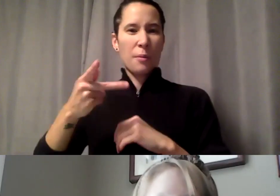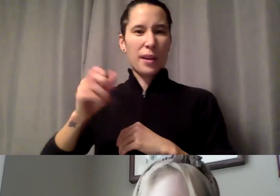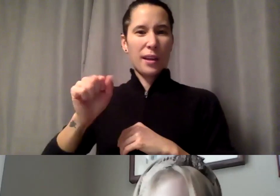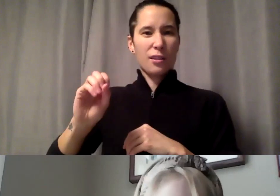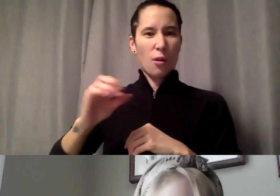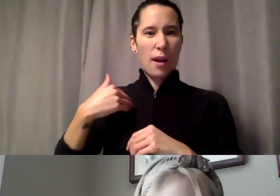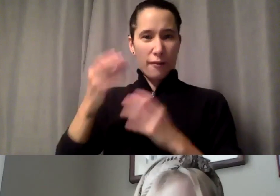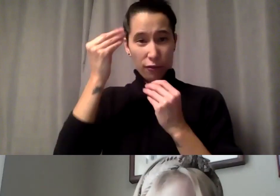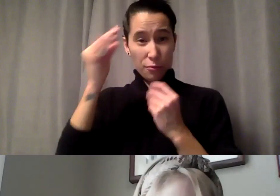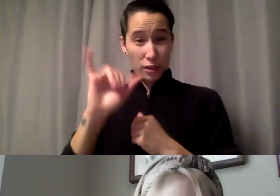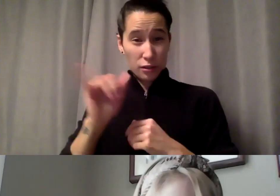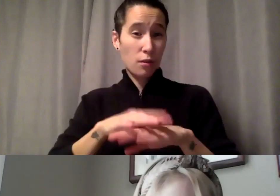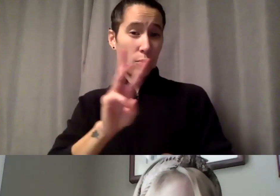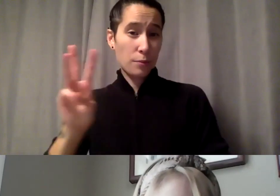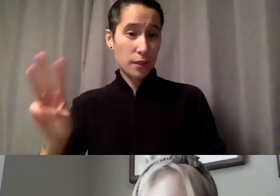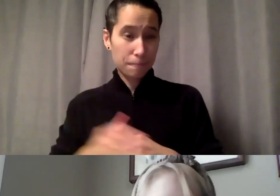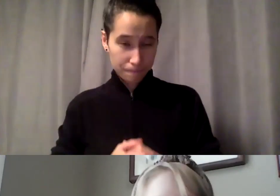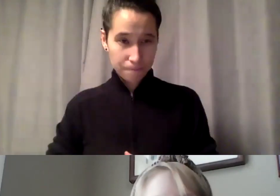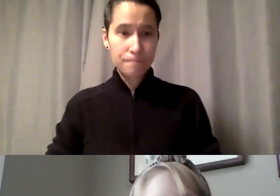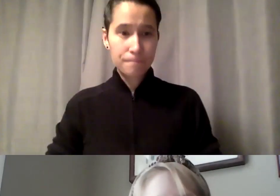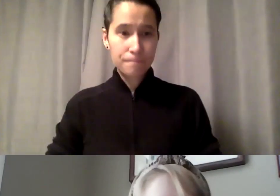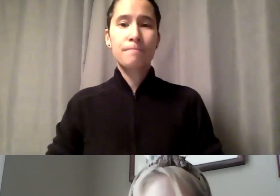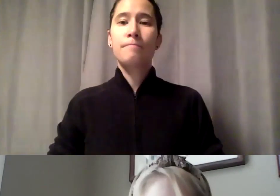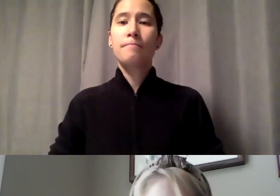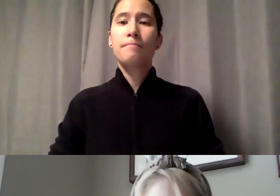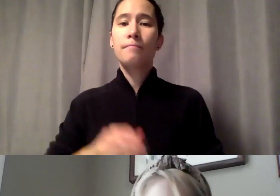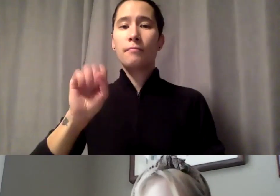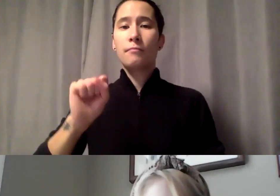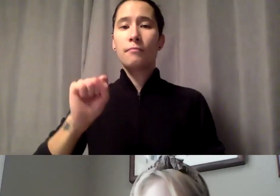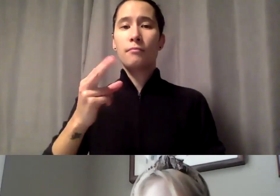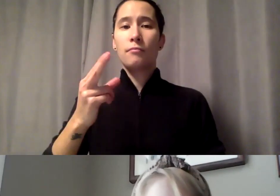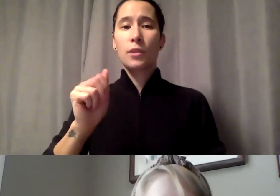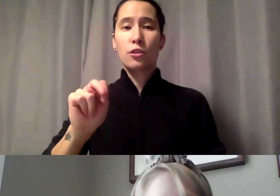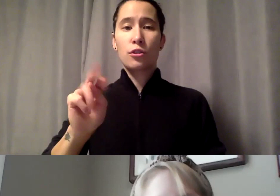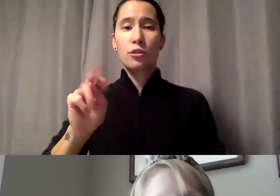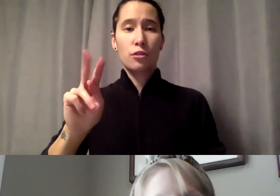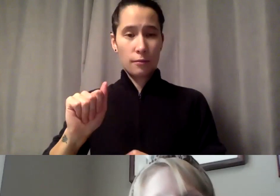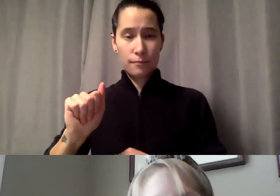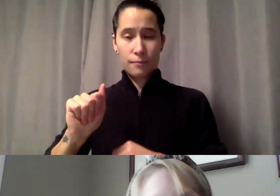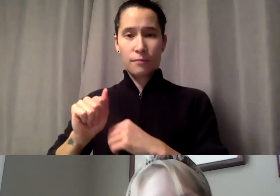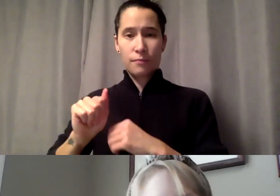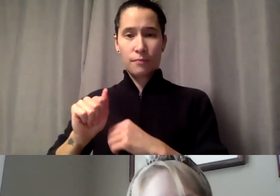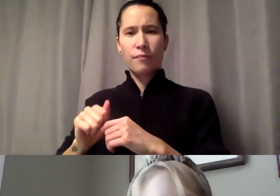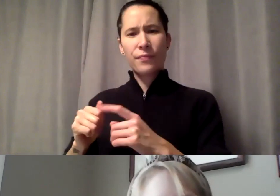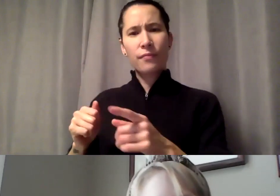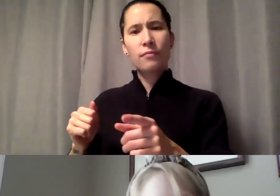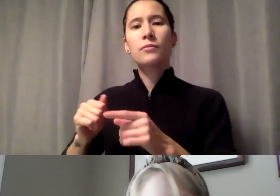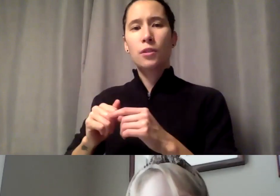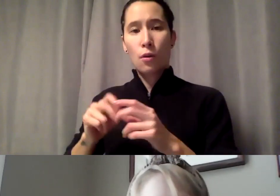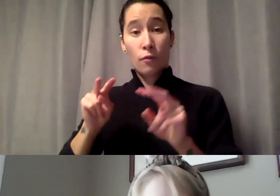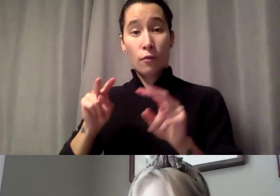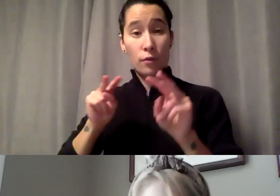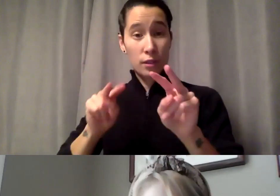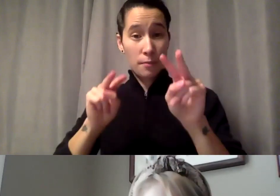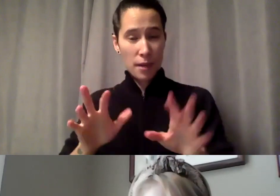well. Thanks, Heather. I have one question around spectators, actually two that are the